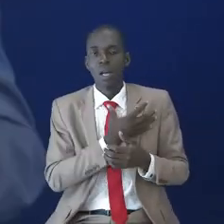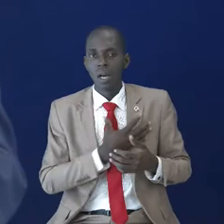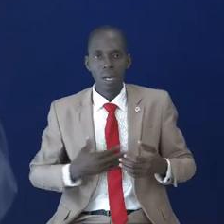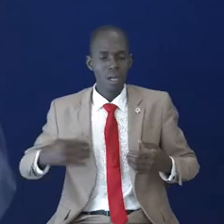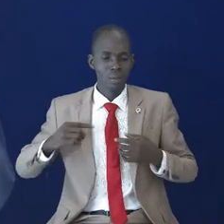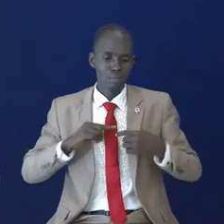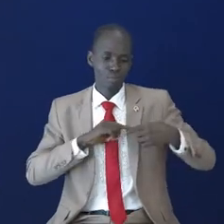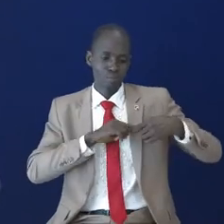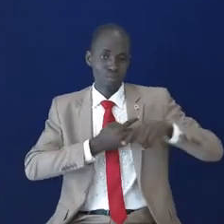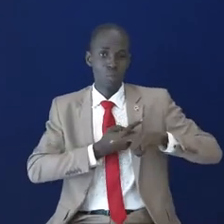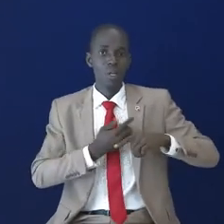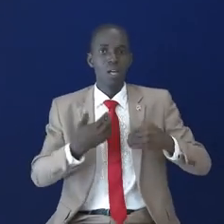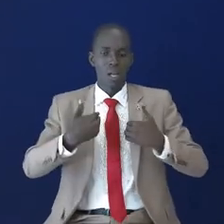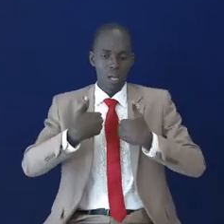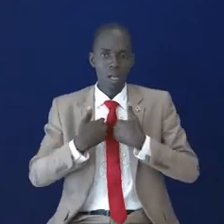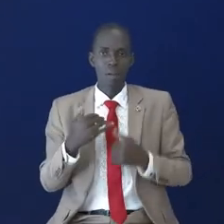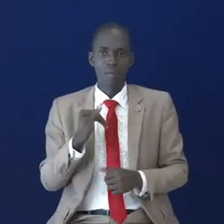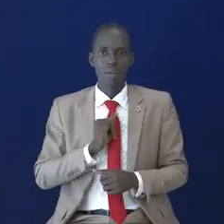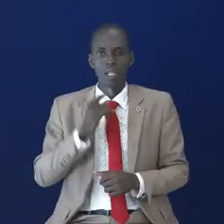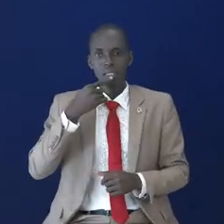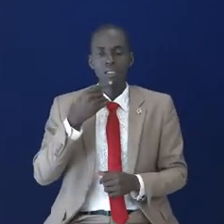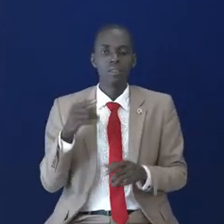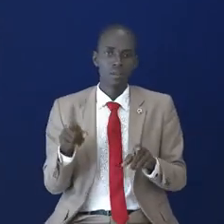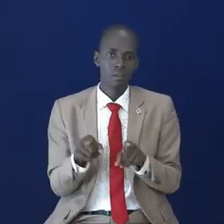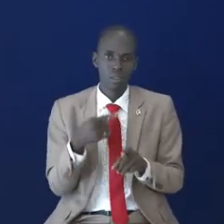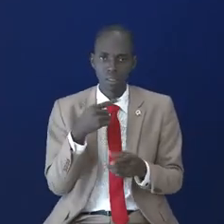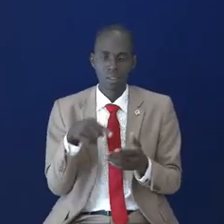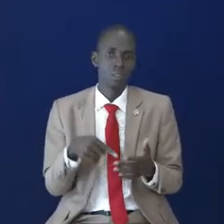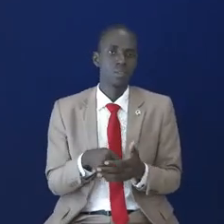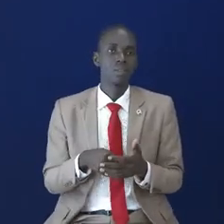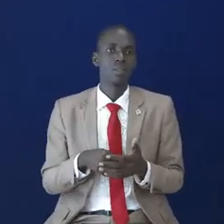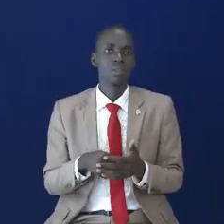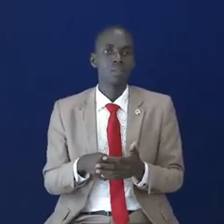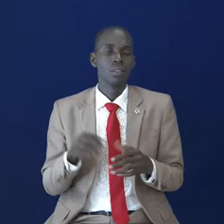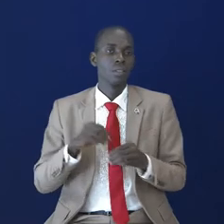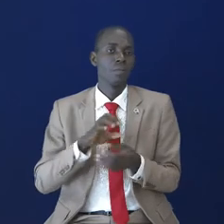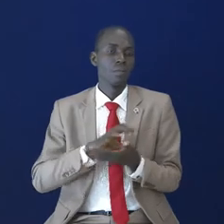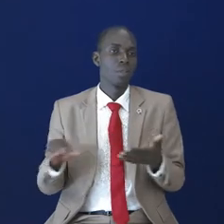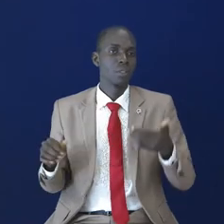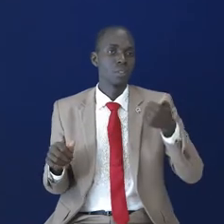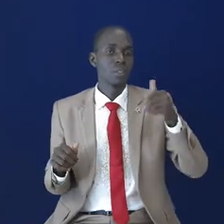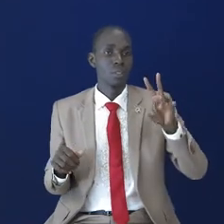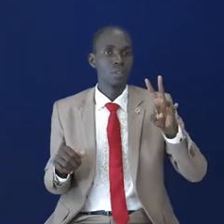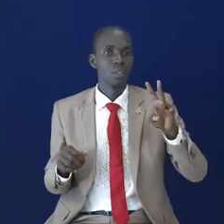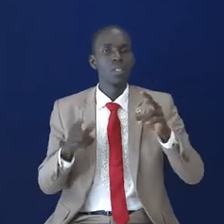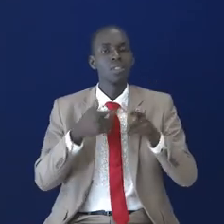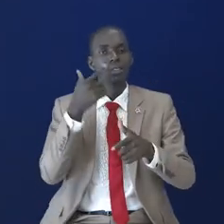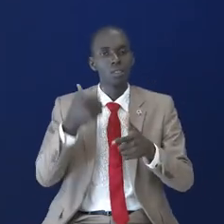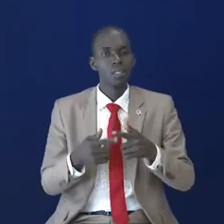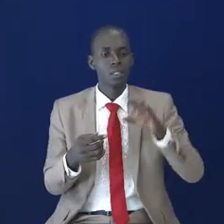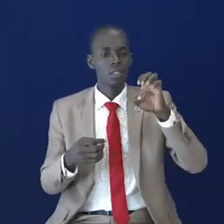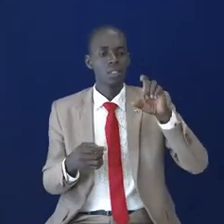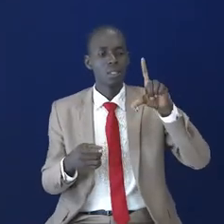have I spoken hitherto." Look at verse 17. "Then